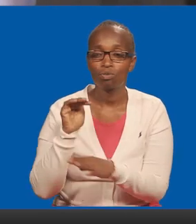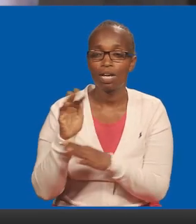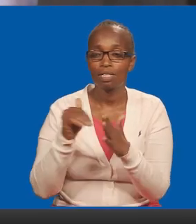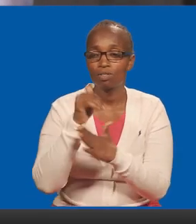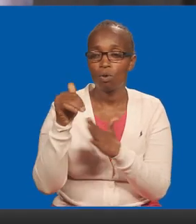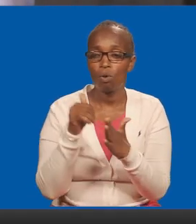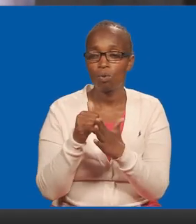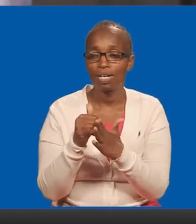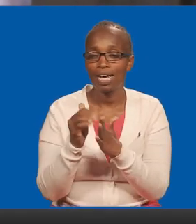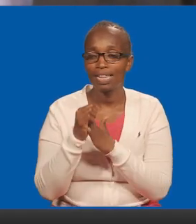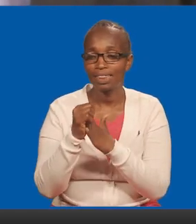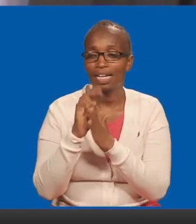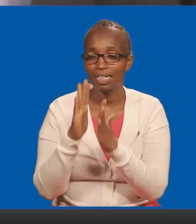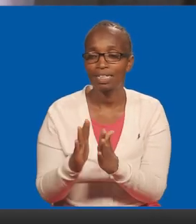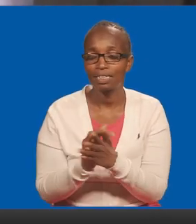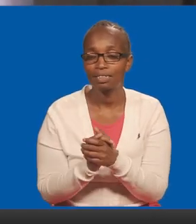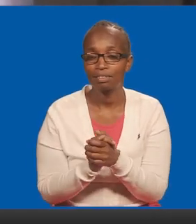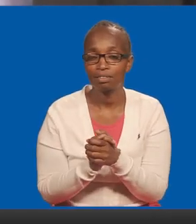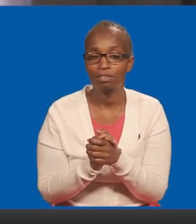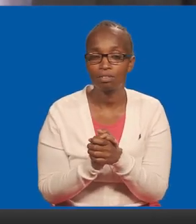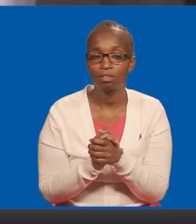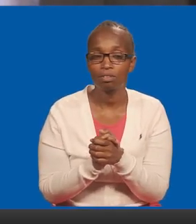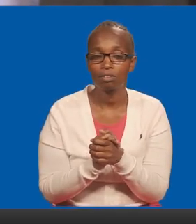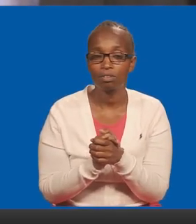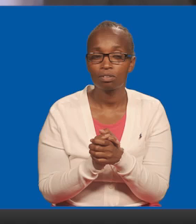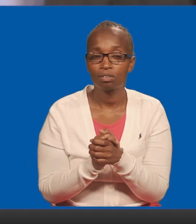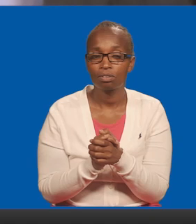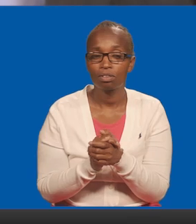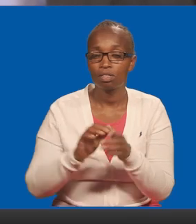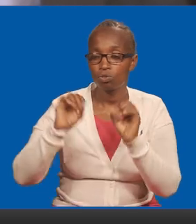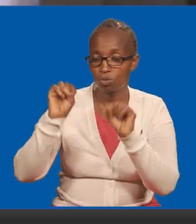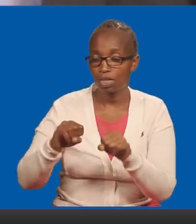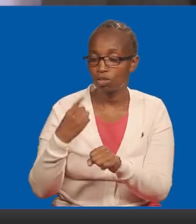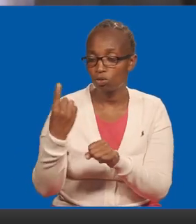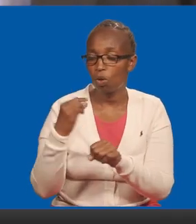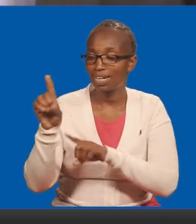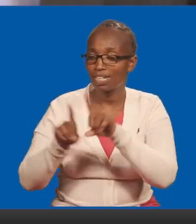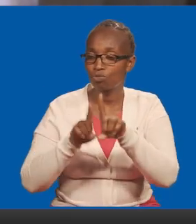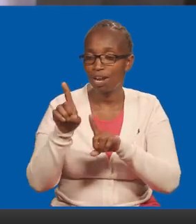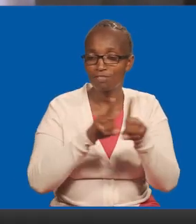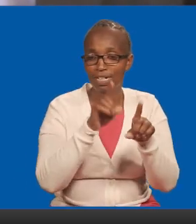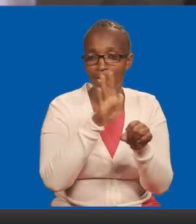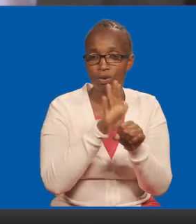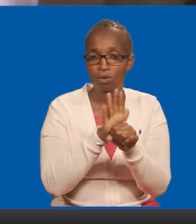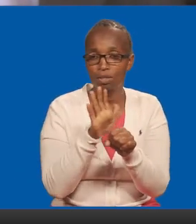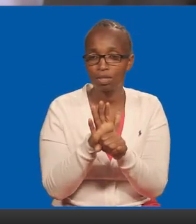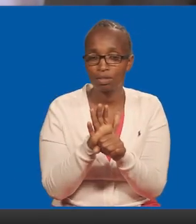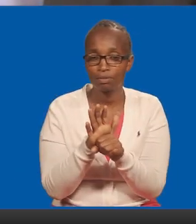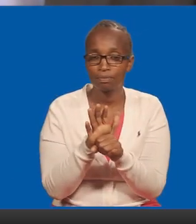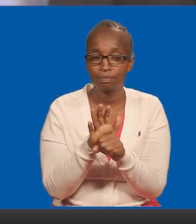much. You can only travel so much. There is no need to accumulate so much dirty money